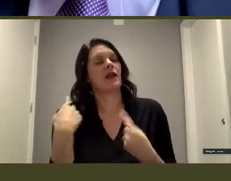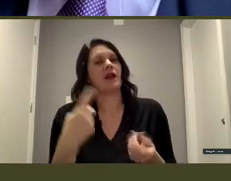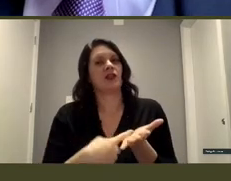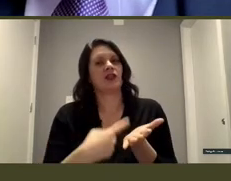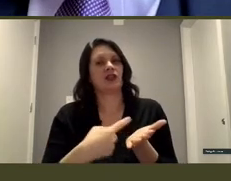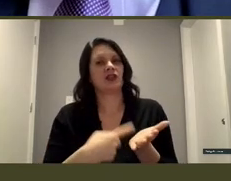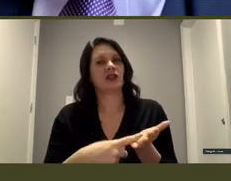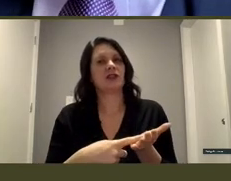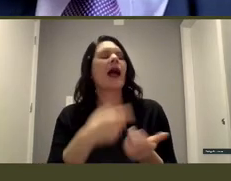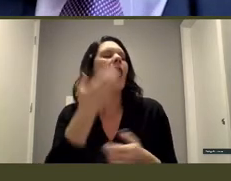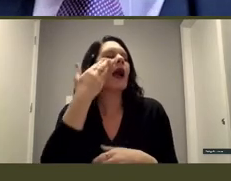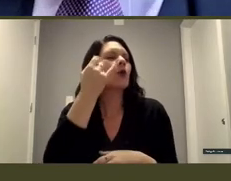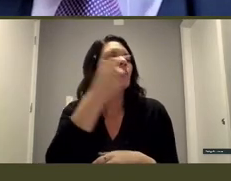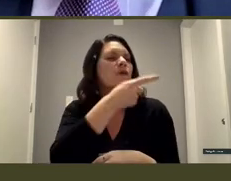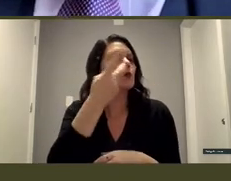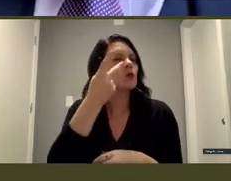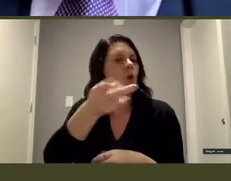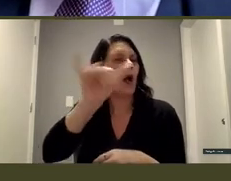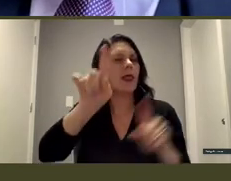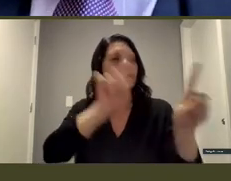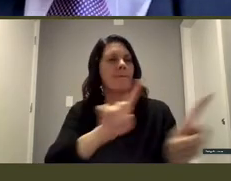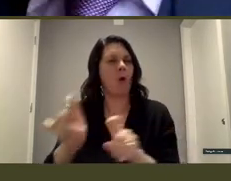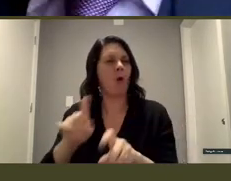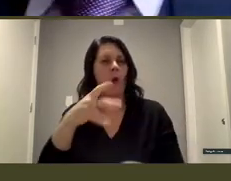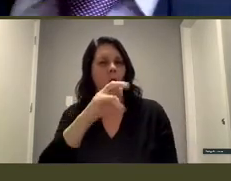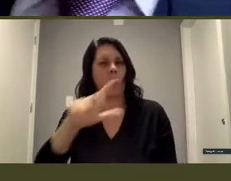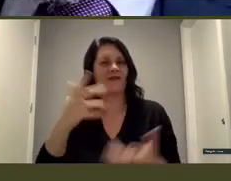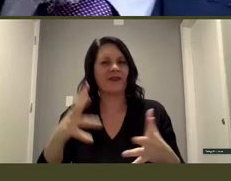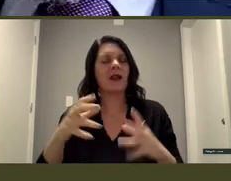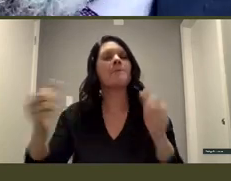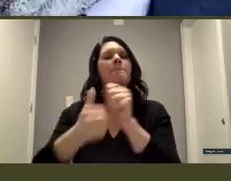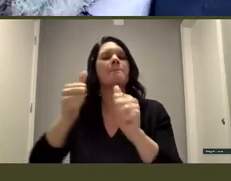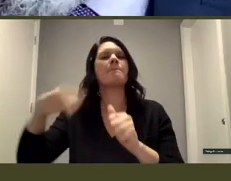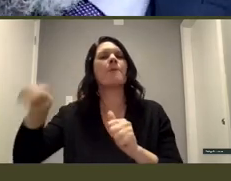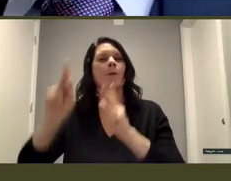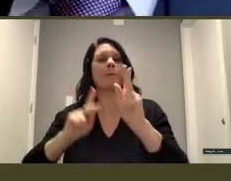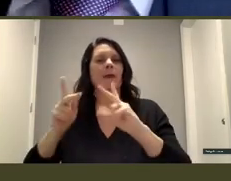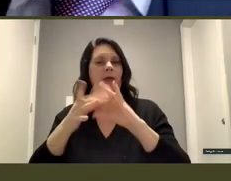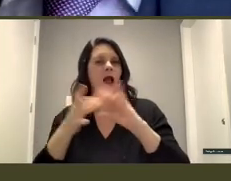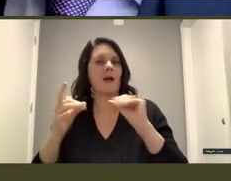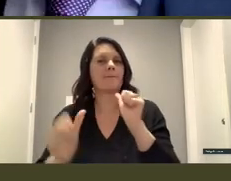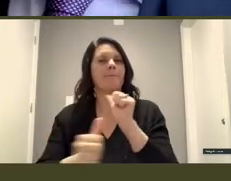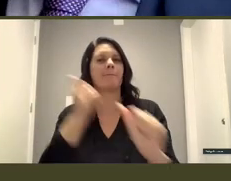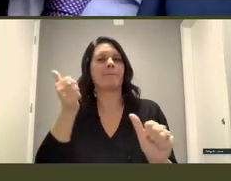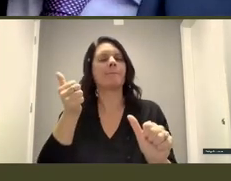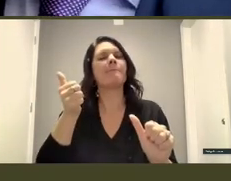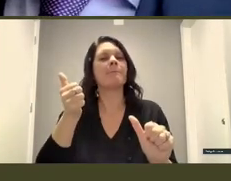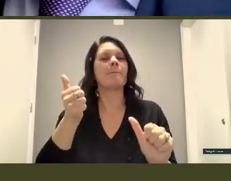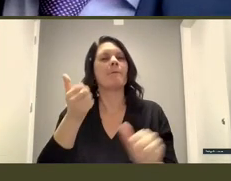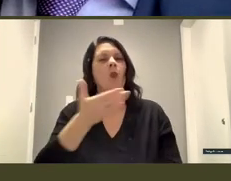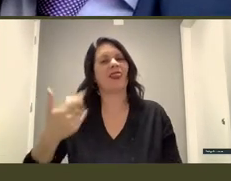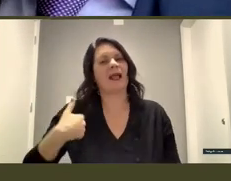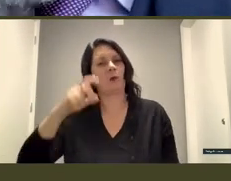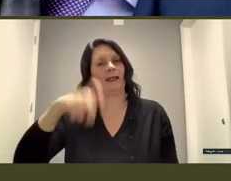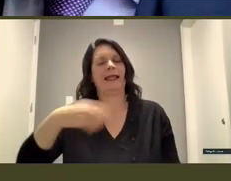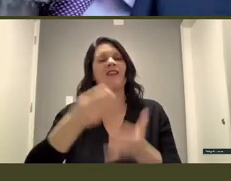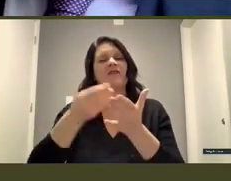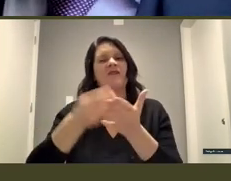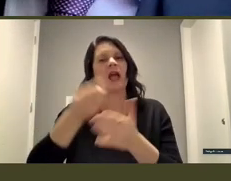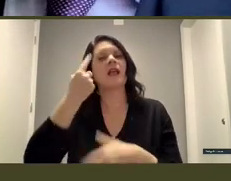managed to see the poll that we ran, where most people were saying that one of the big things we need is obviously funding for